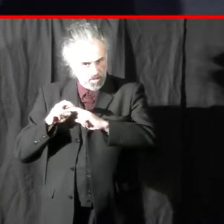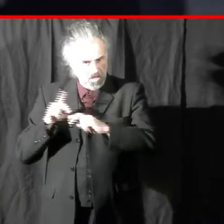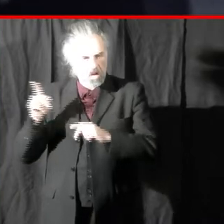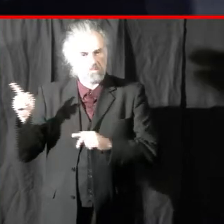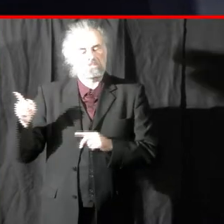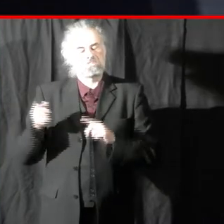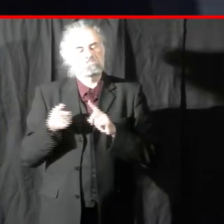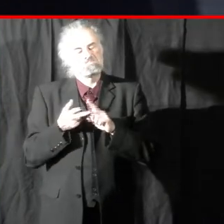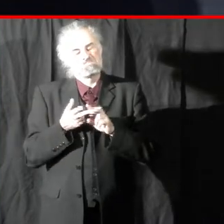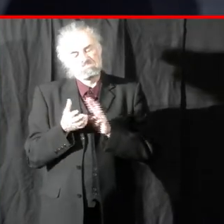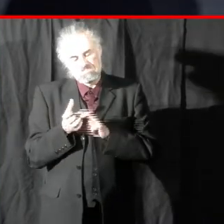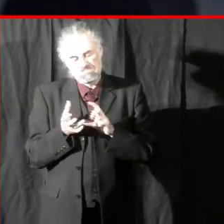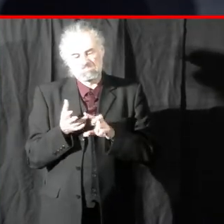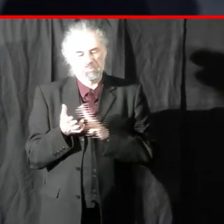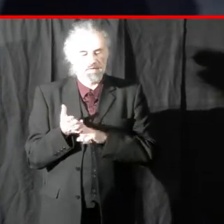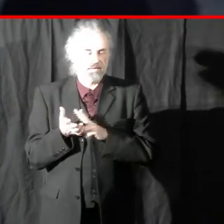Chemistry,